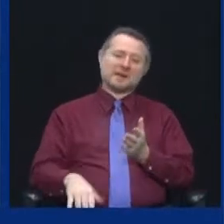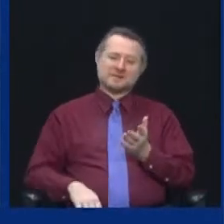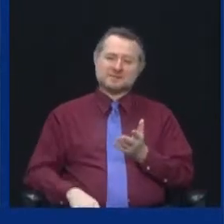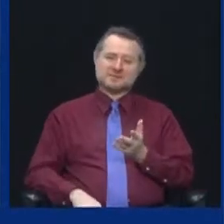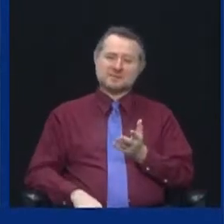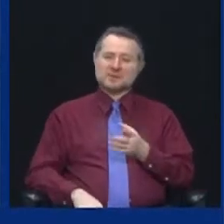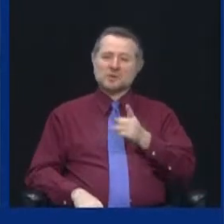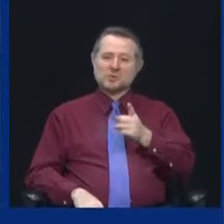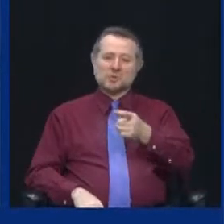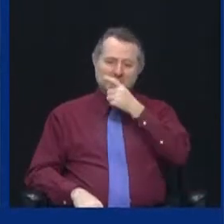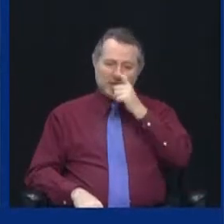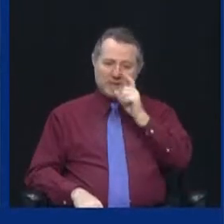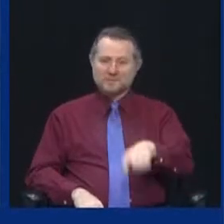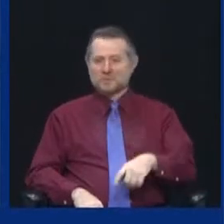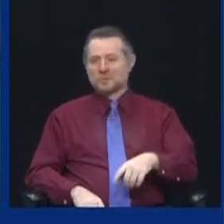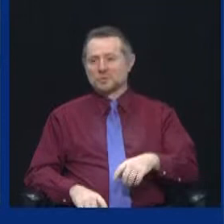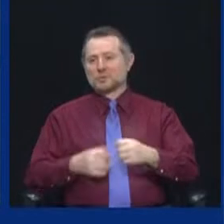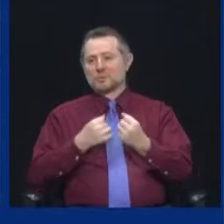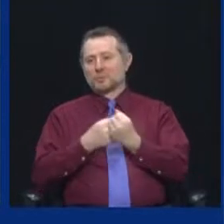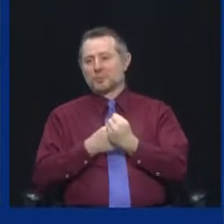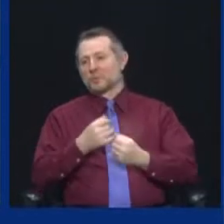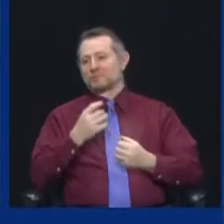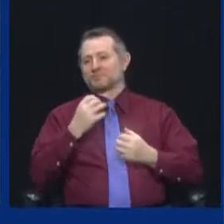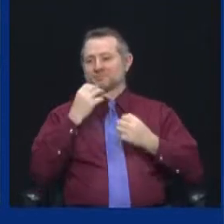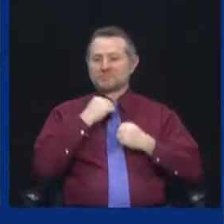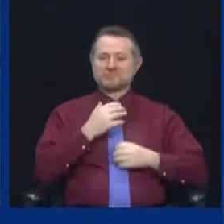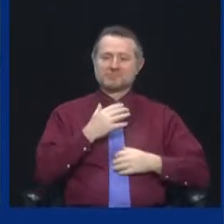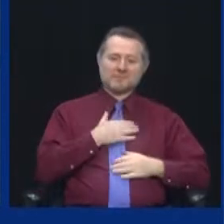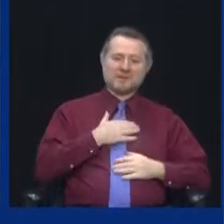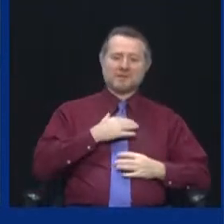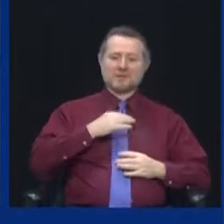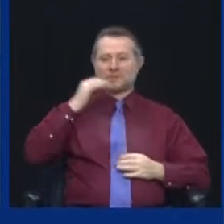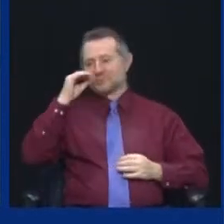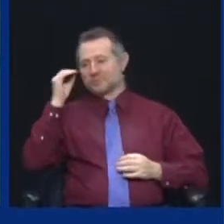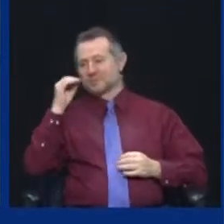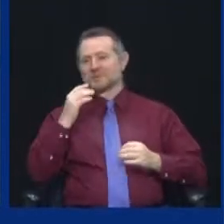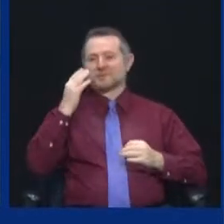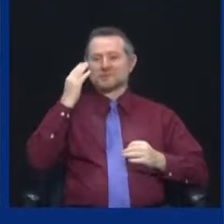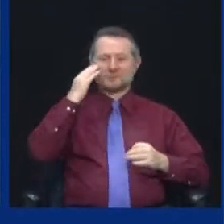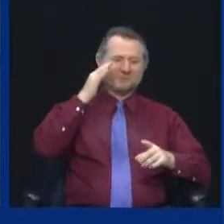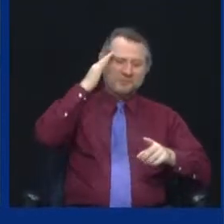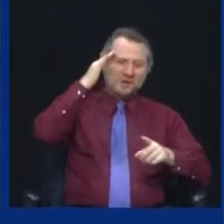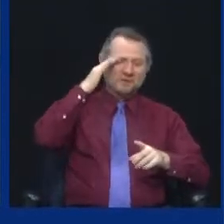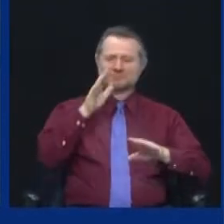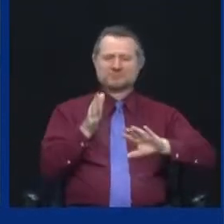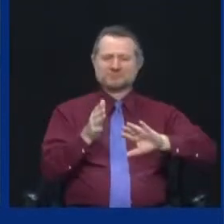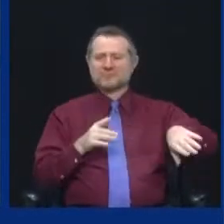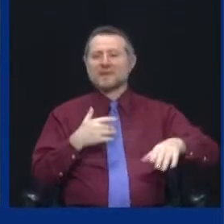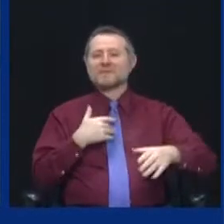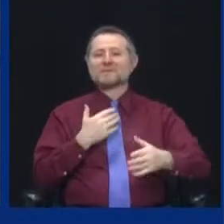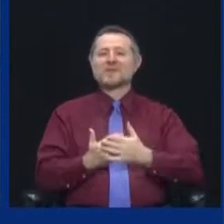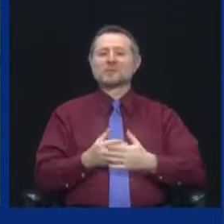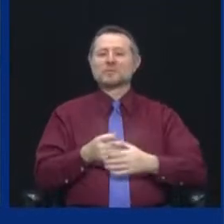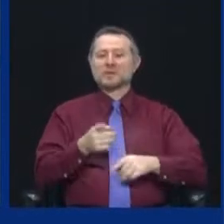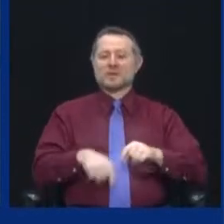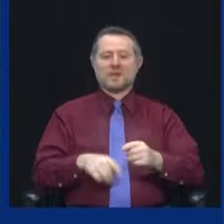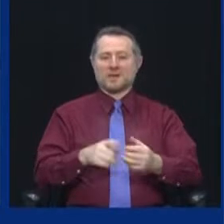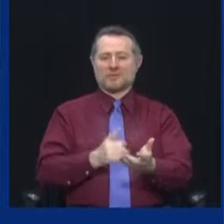my opinion. You don't have to care about my philosophy. But a fact is a fact.